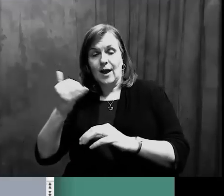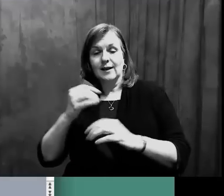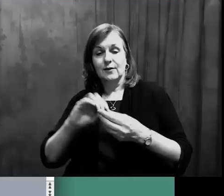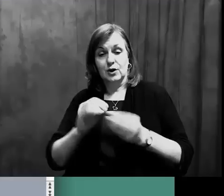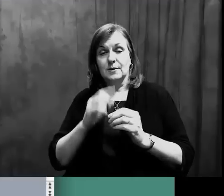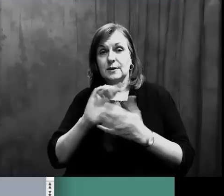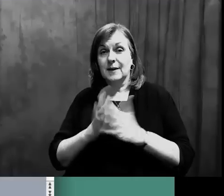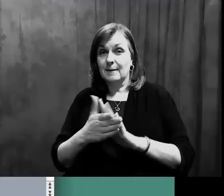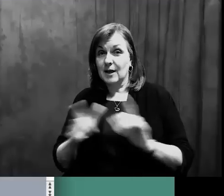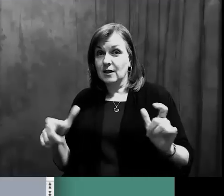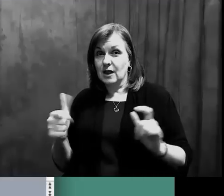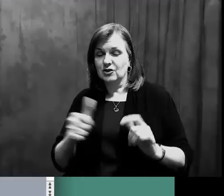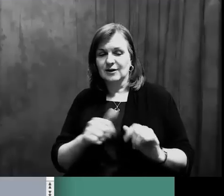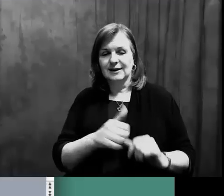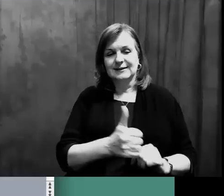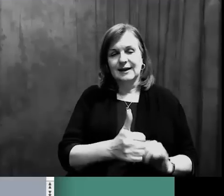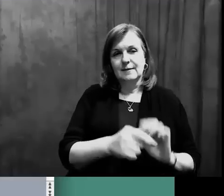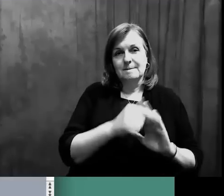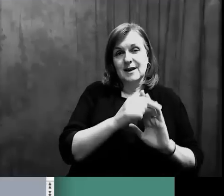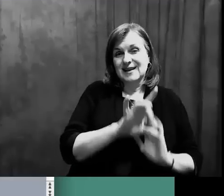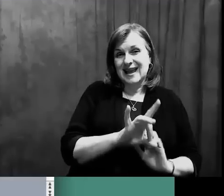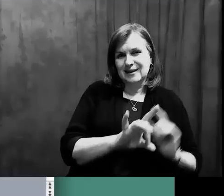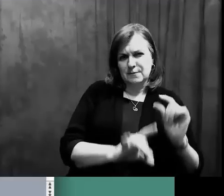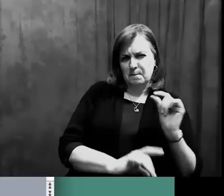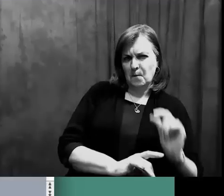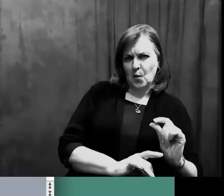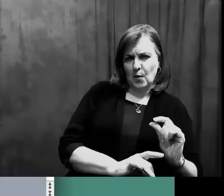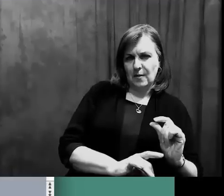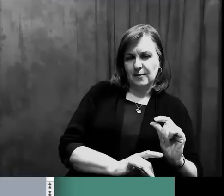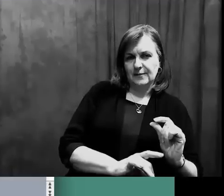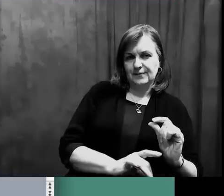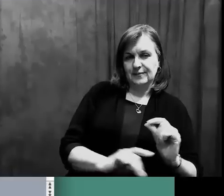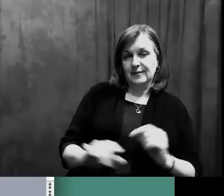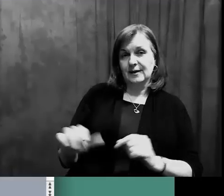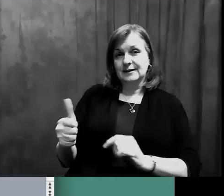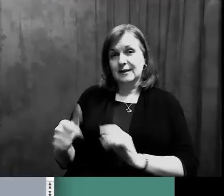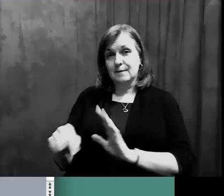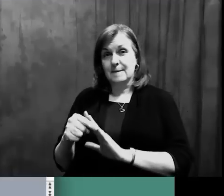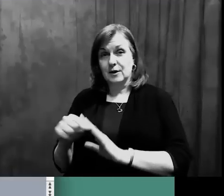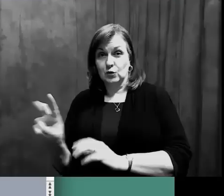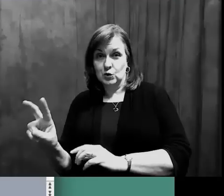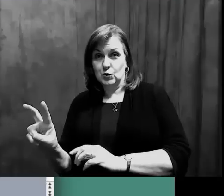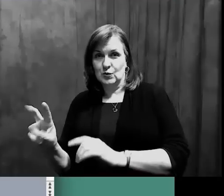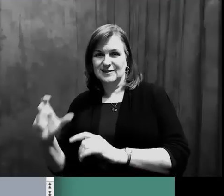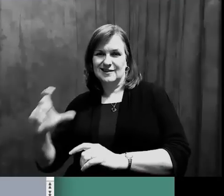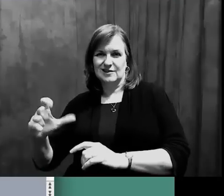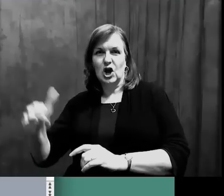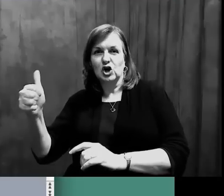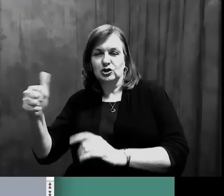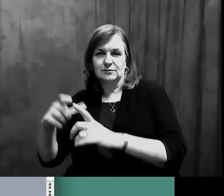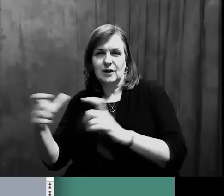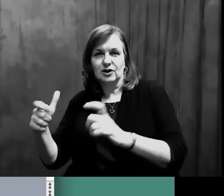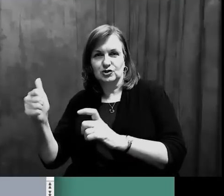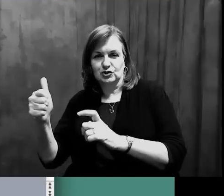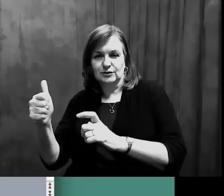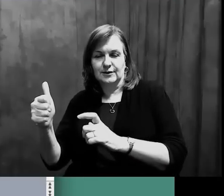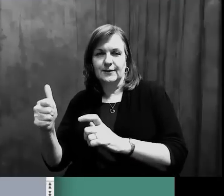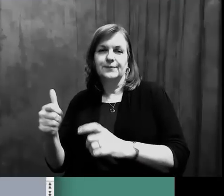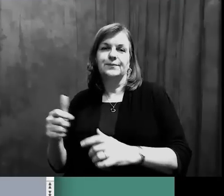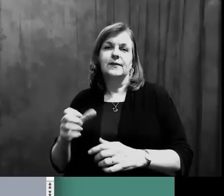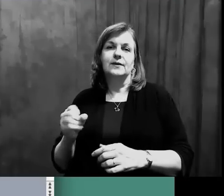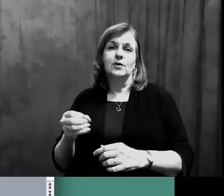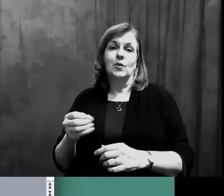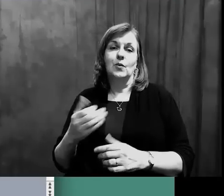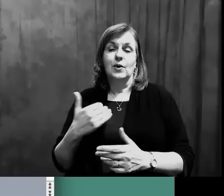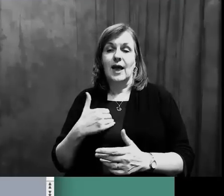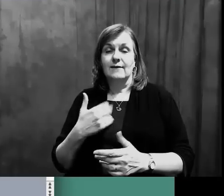concentration because our numbers are getting larger, right? Okay, so 10 to the -8 is a very small number. 10 to the -2